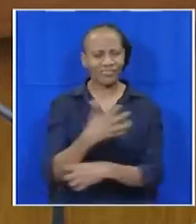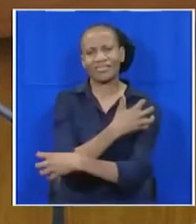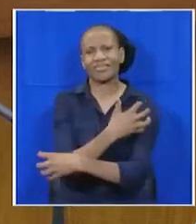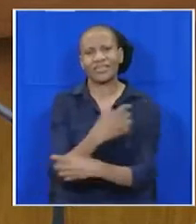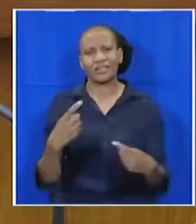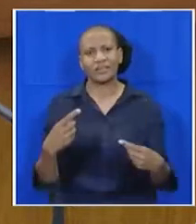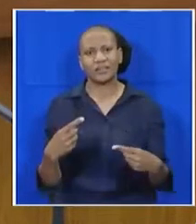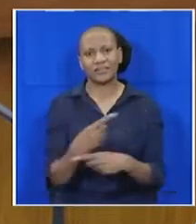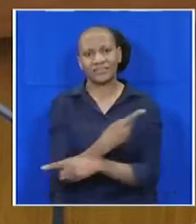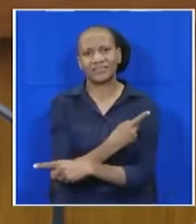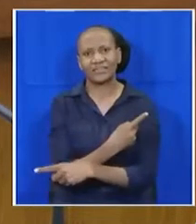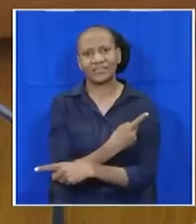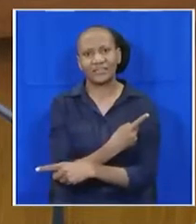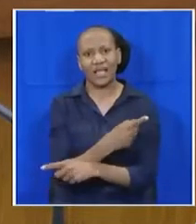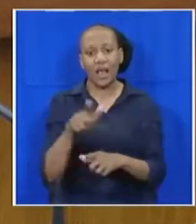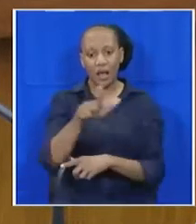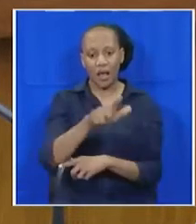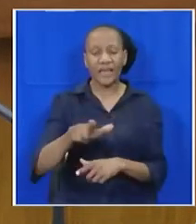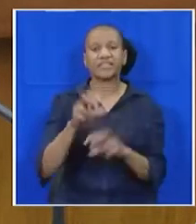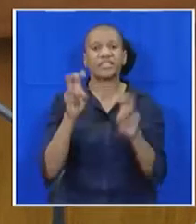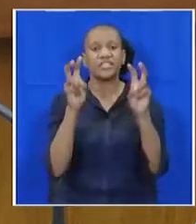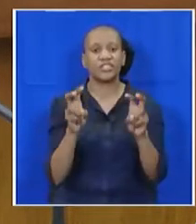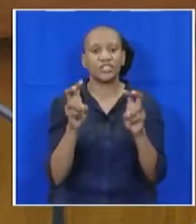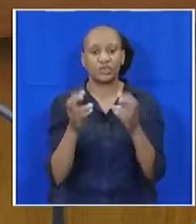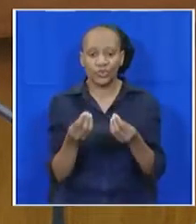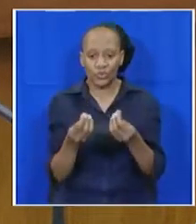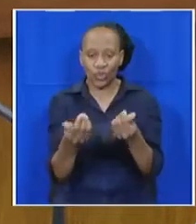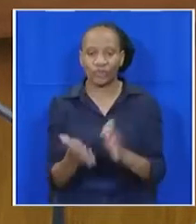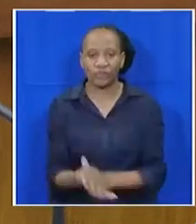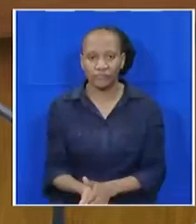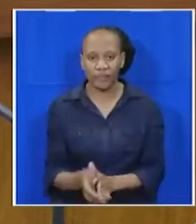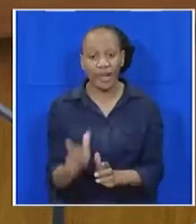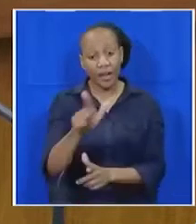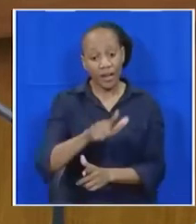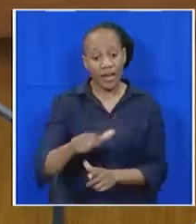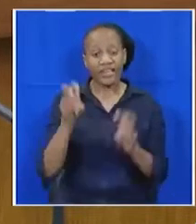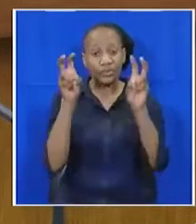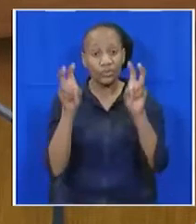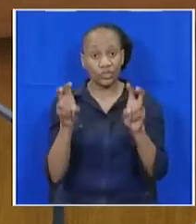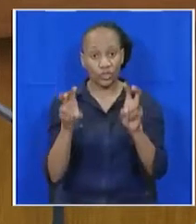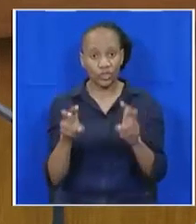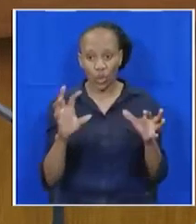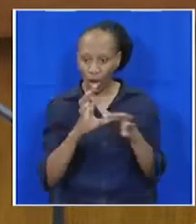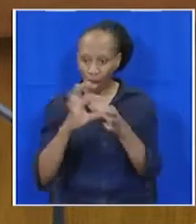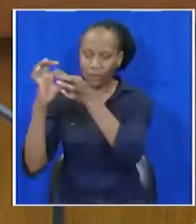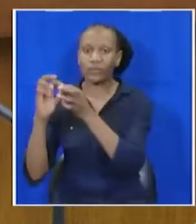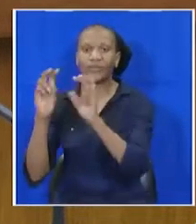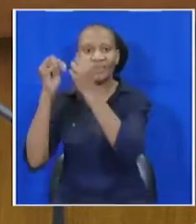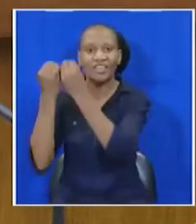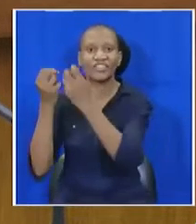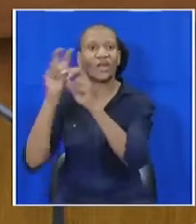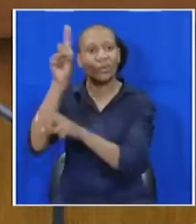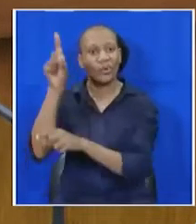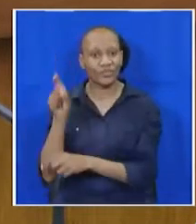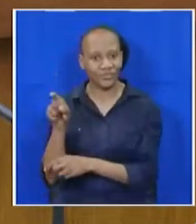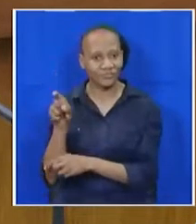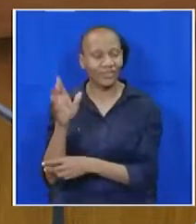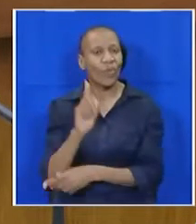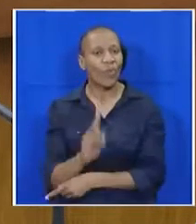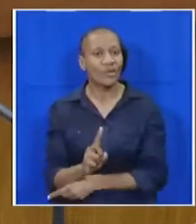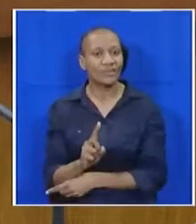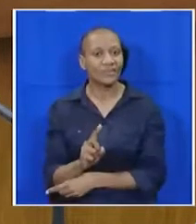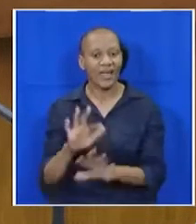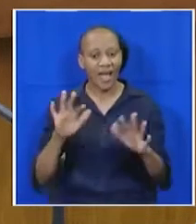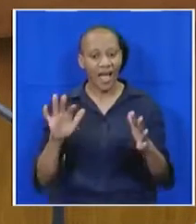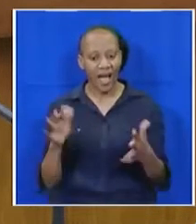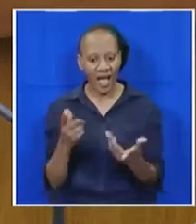land reform and historical redress. The land question is directly linked to the national question, which is about overcoming